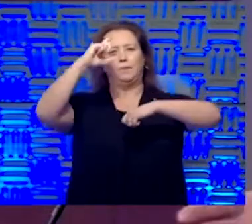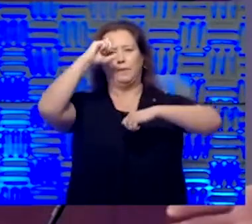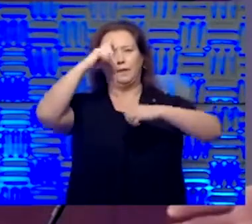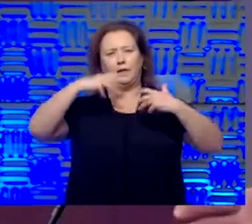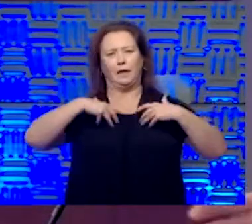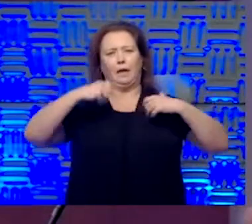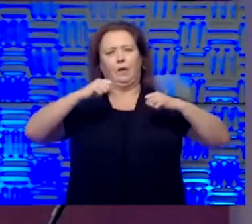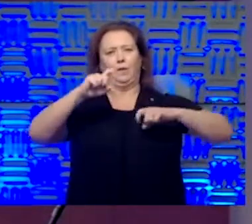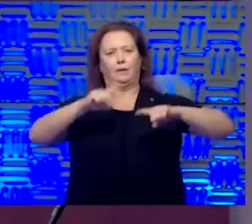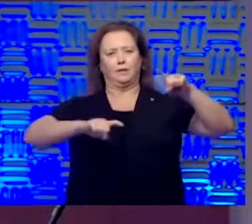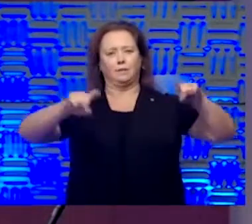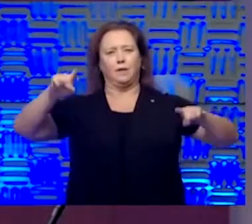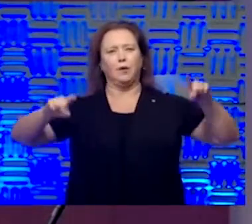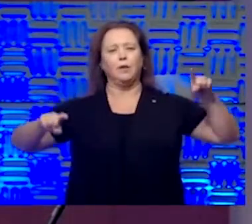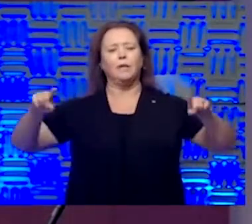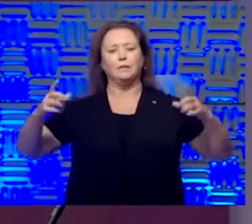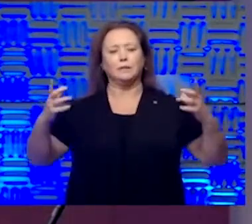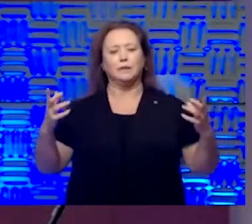health disparities,